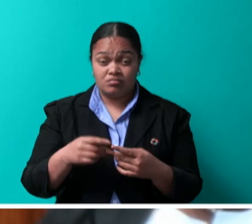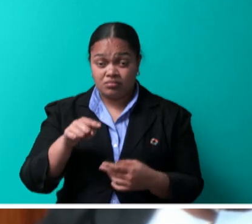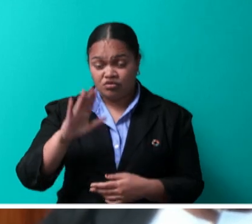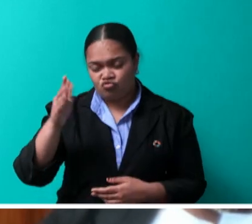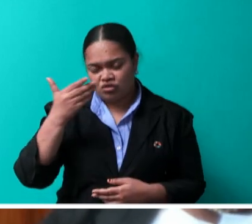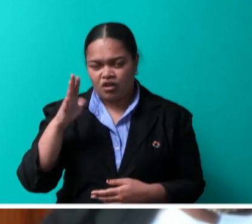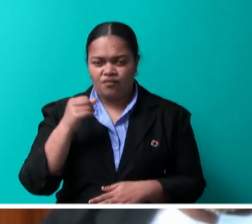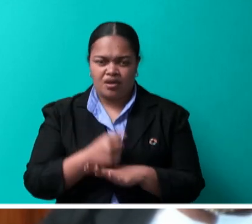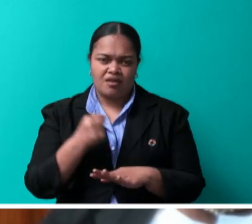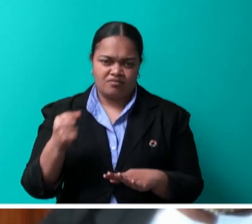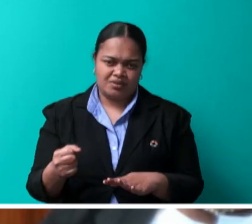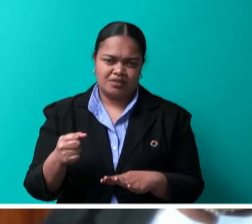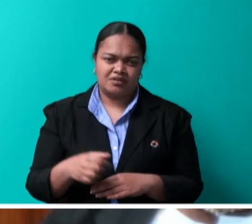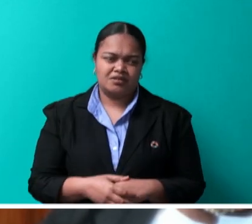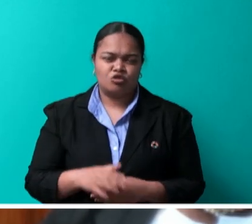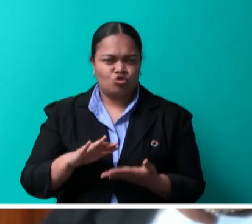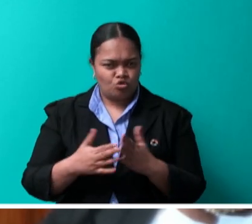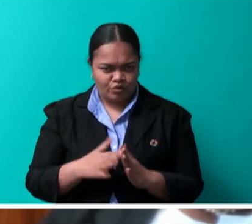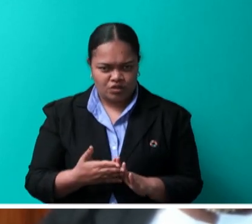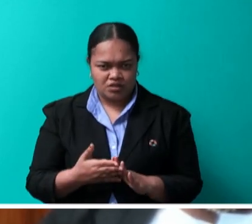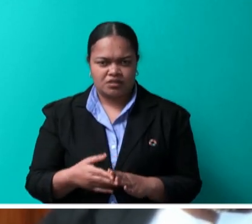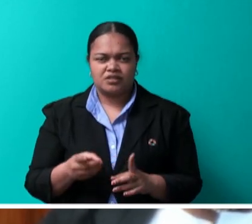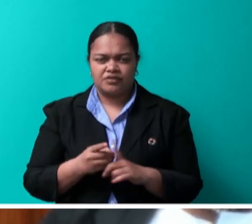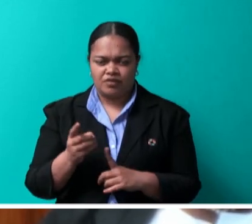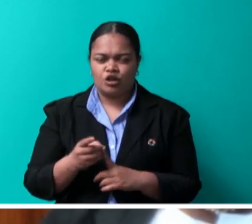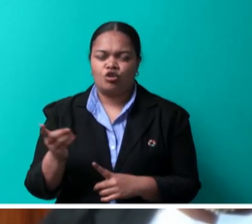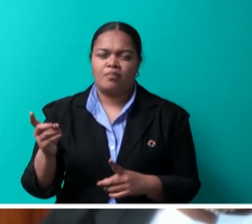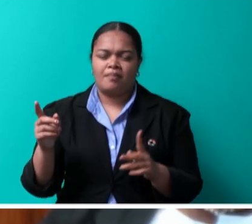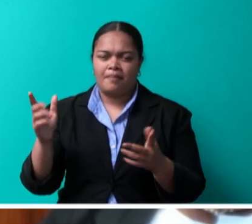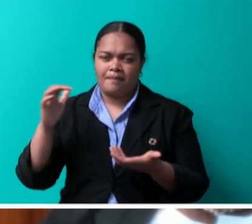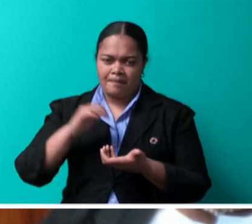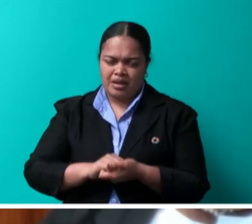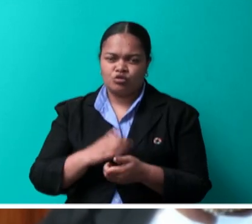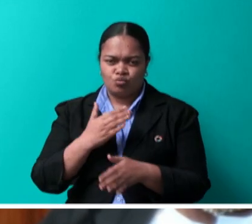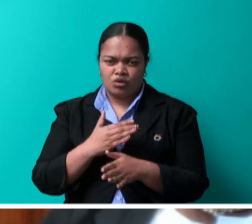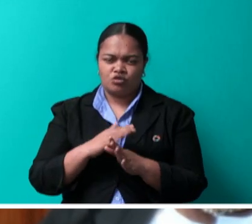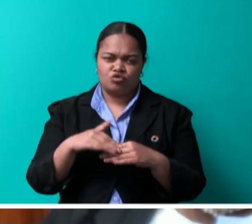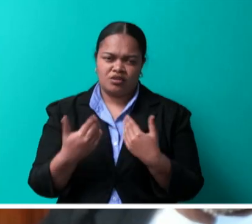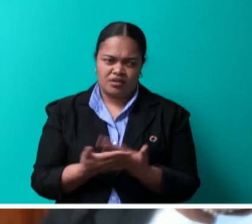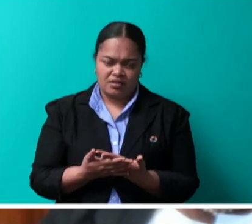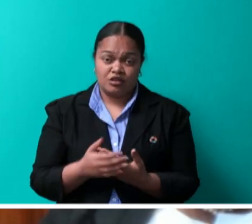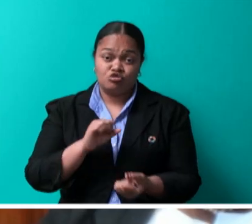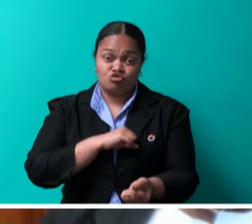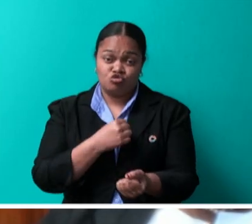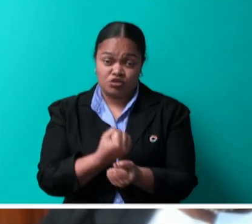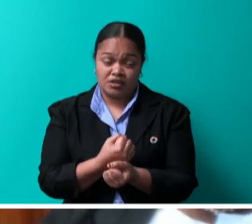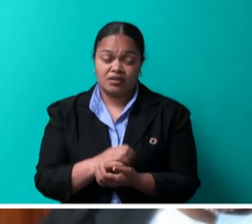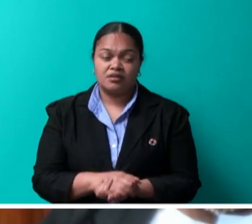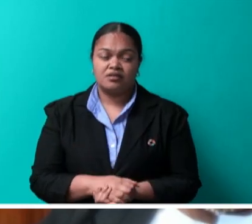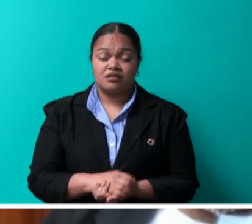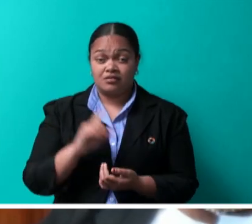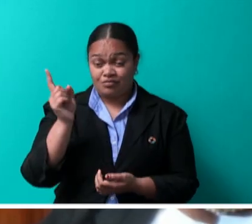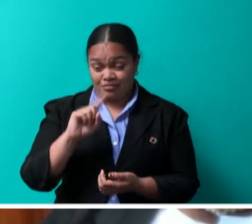of government, communities, and development partners working together. By strengthening primary health care